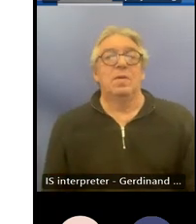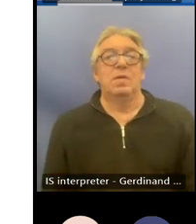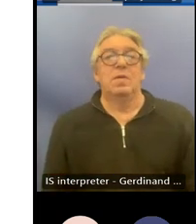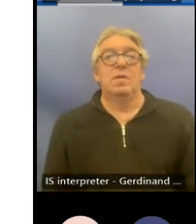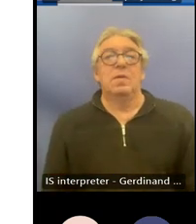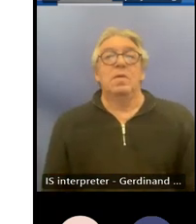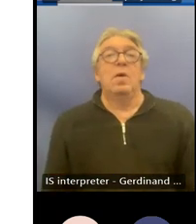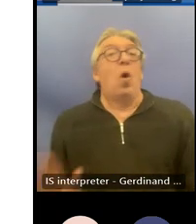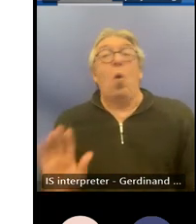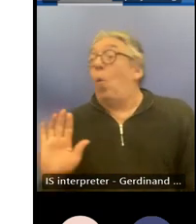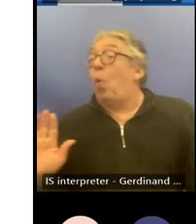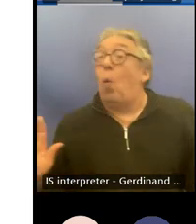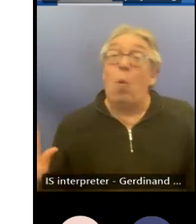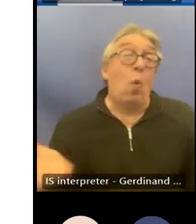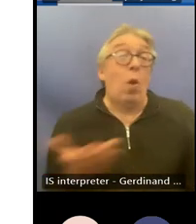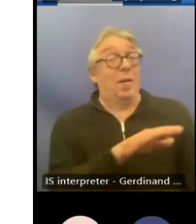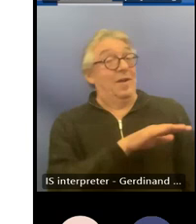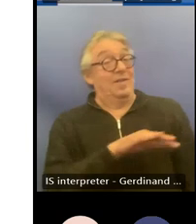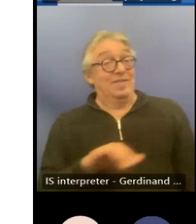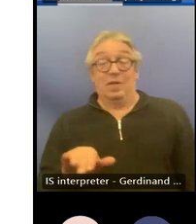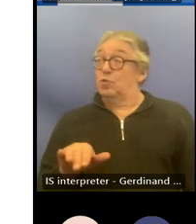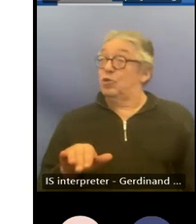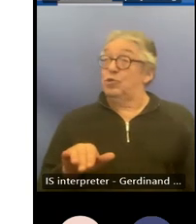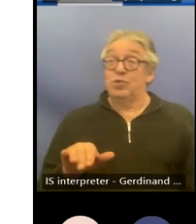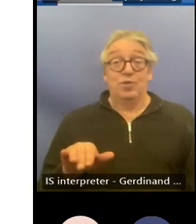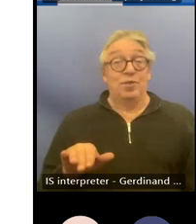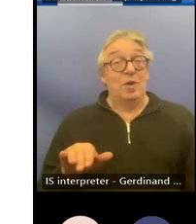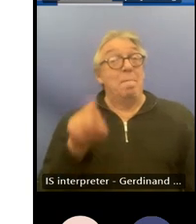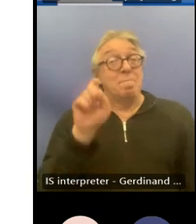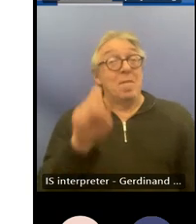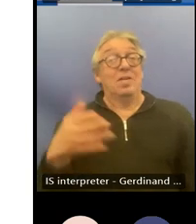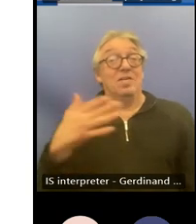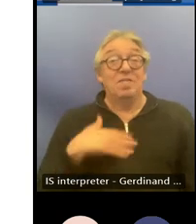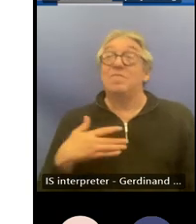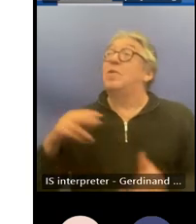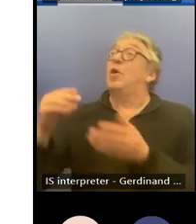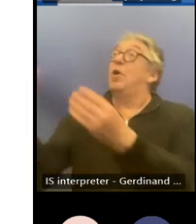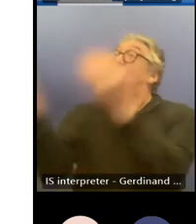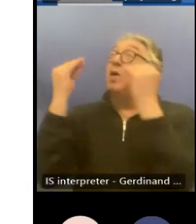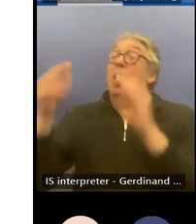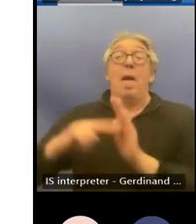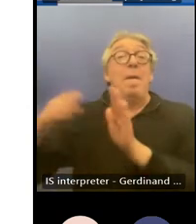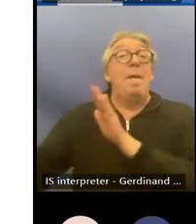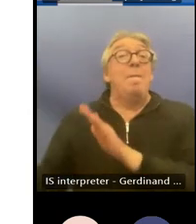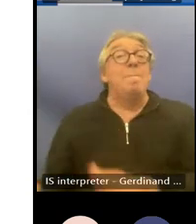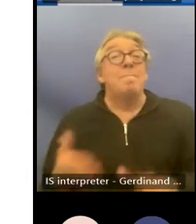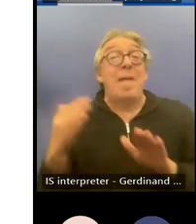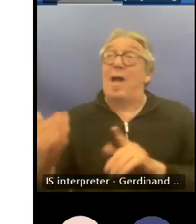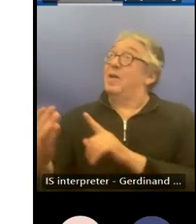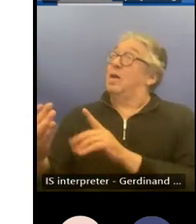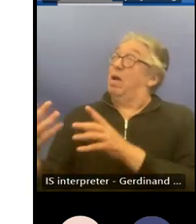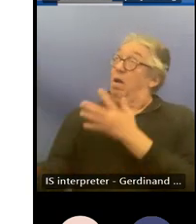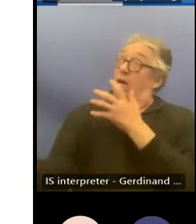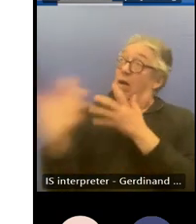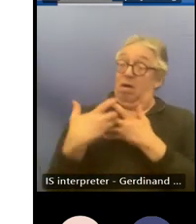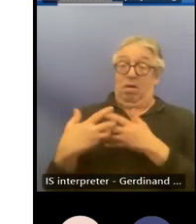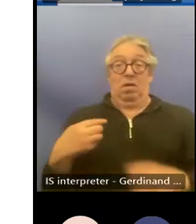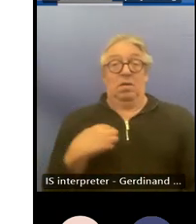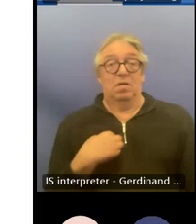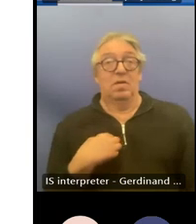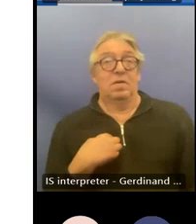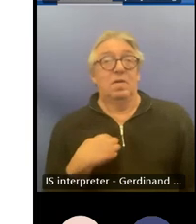individualized education plan. And when it comes to children with needs, they definitely cannot be sidelined because of the need for an IEP.